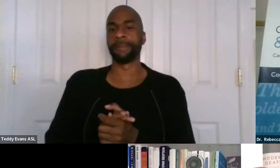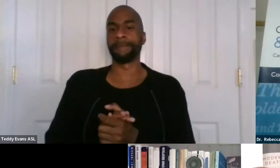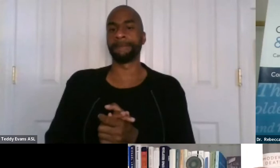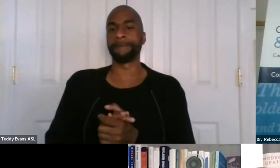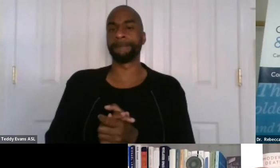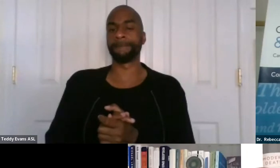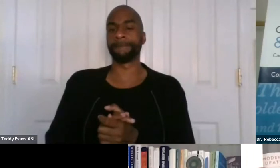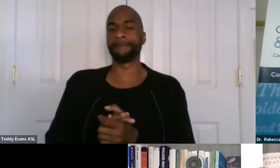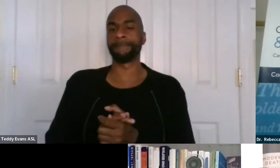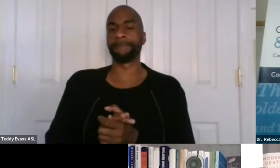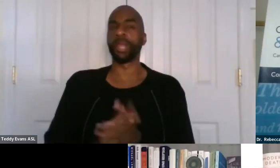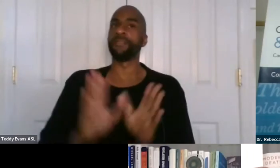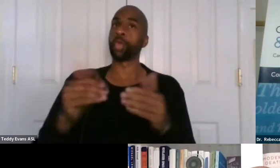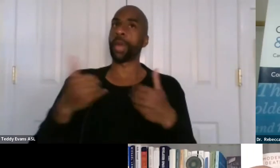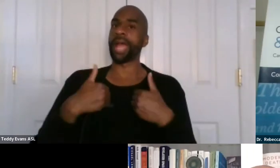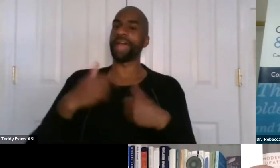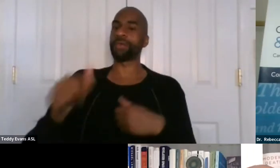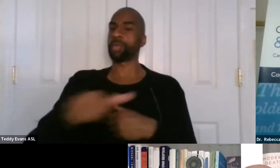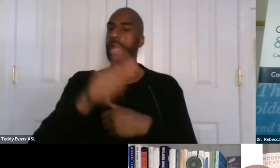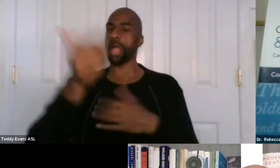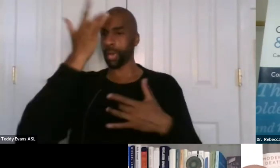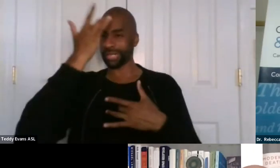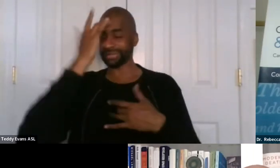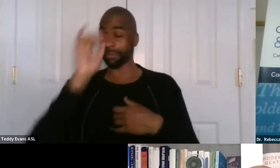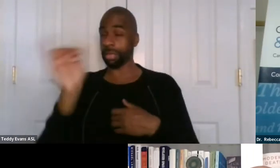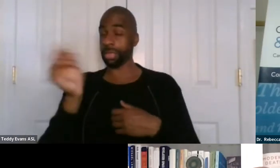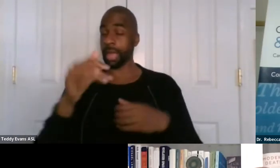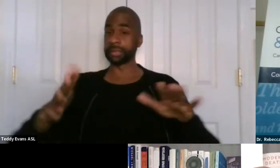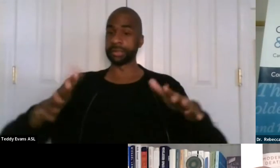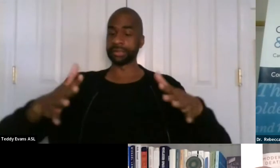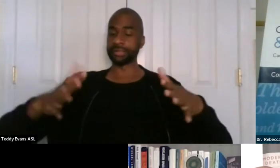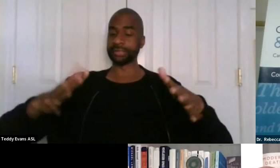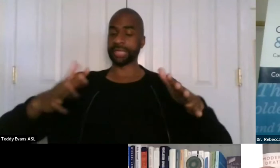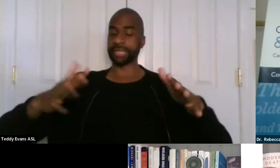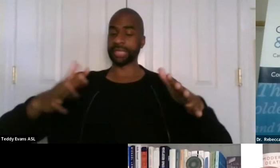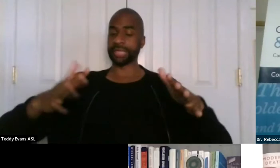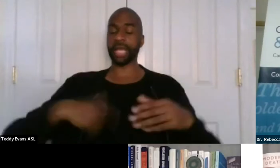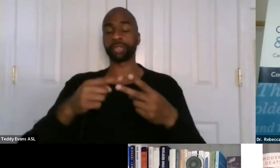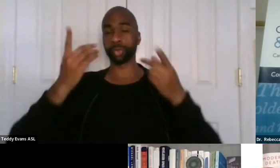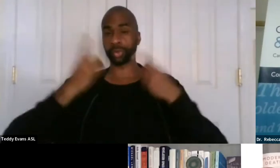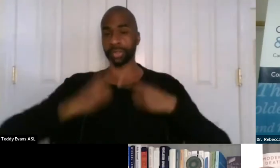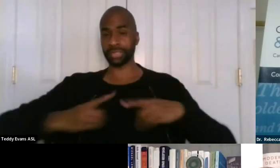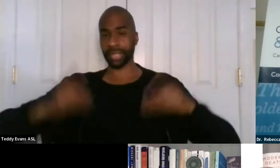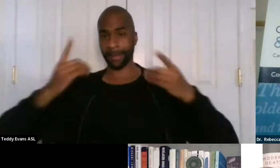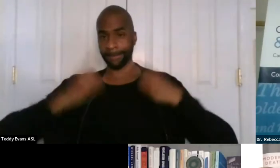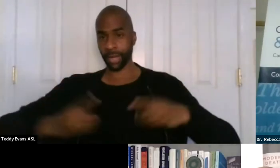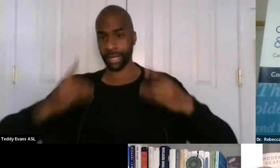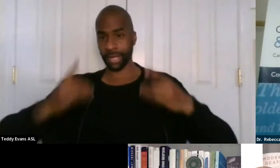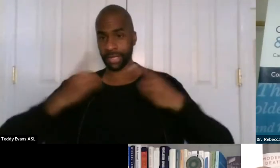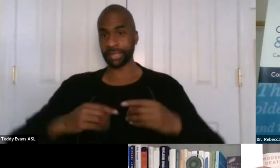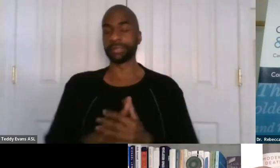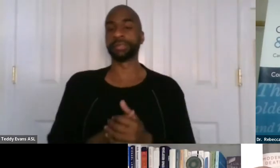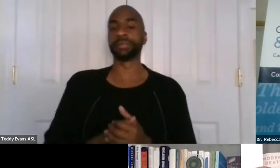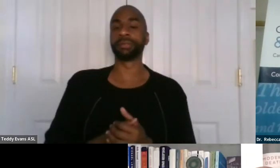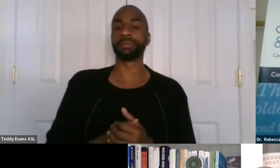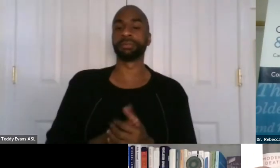such as anxiety or depression, because one of the things that opioids are very, very effective at, especially in the acute setting, is actually making people feel